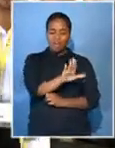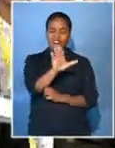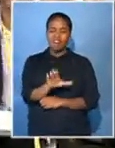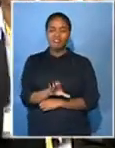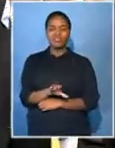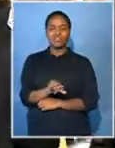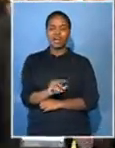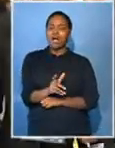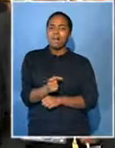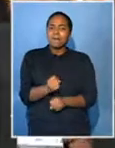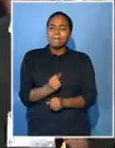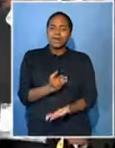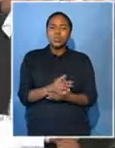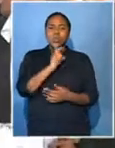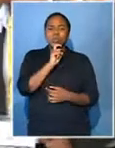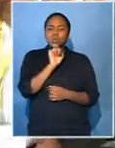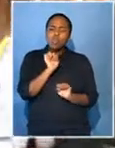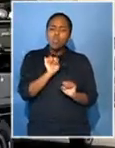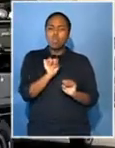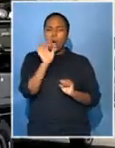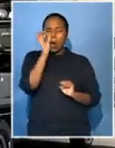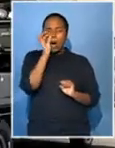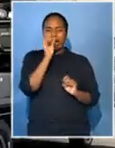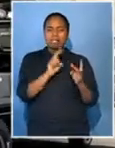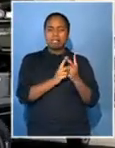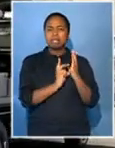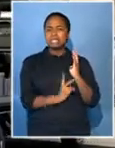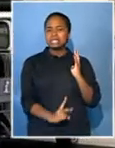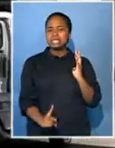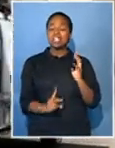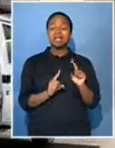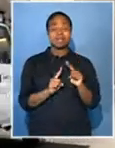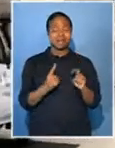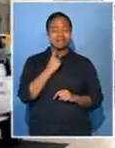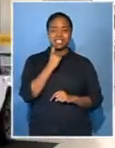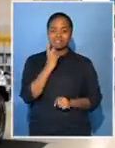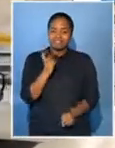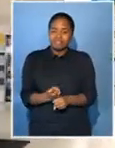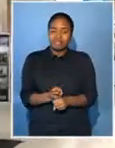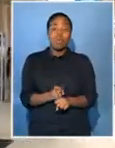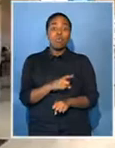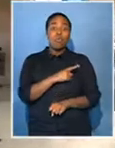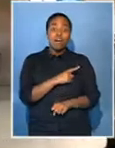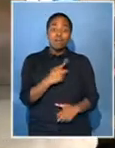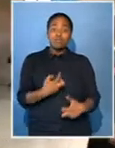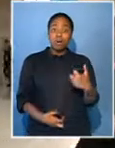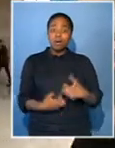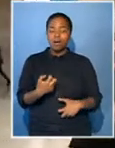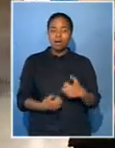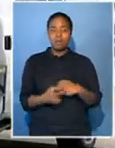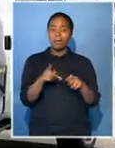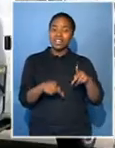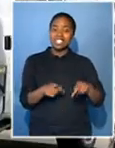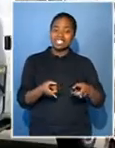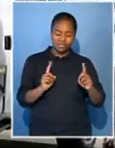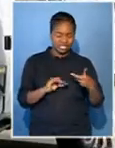to exploit African natural resources is huge, there are constraints in doing so. Some of these include lack of infrastructure, political risk,